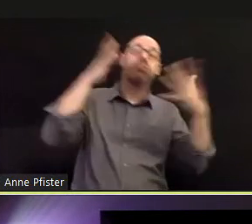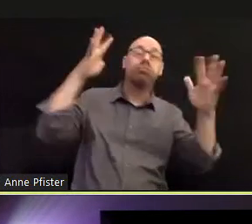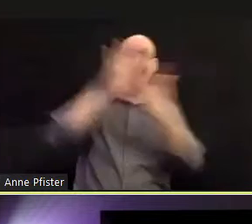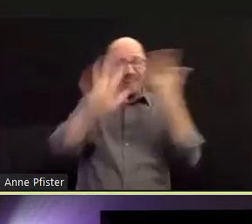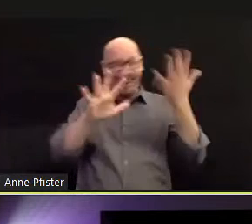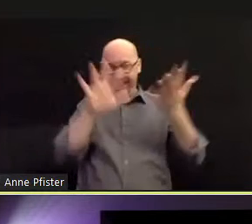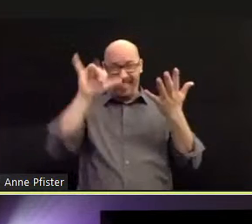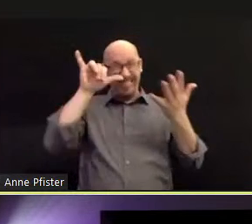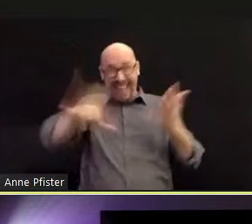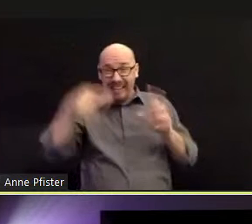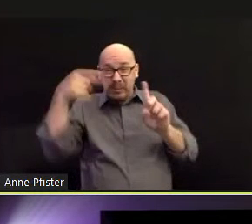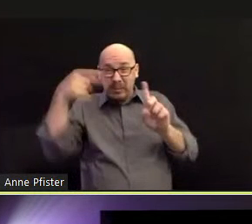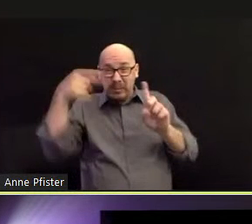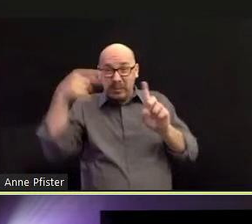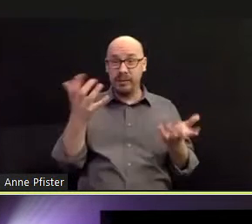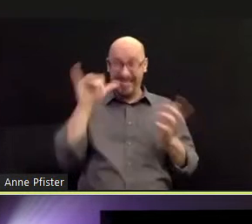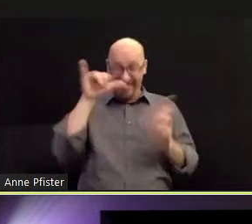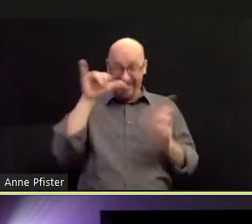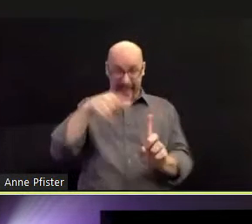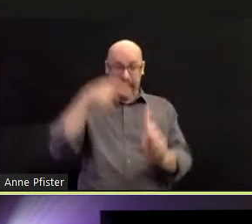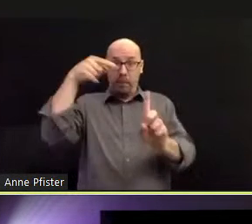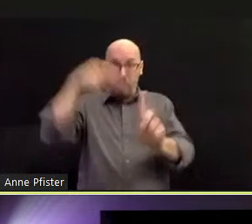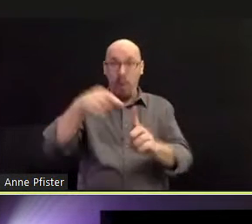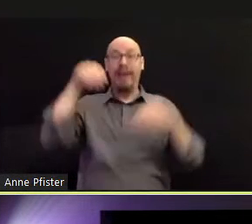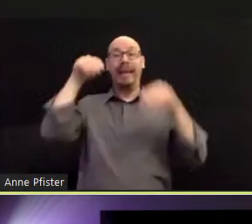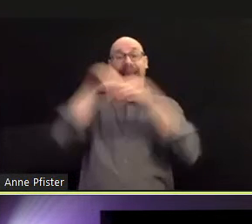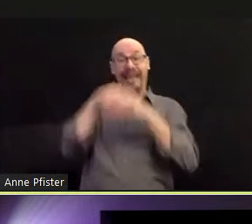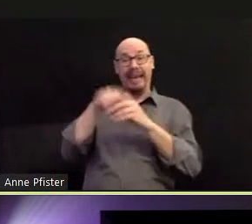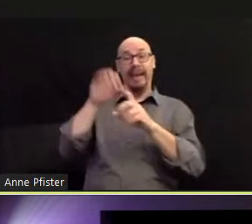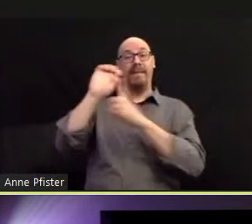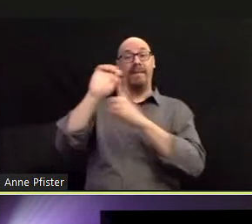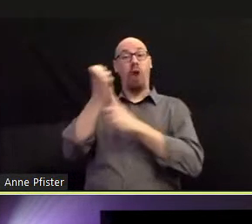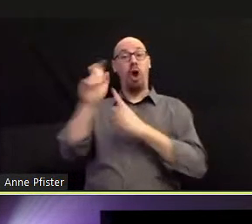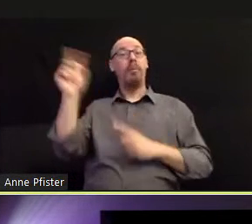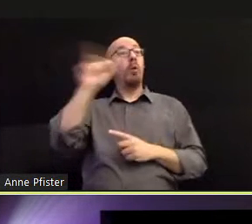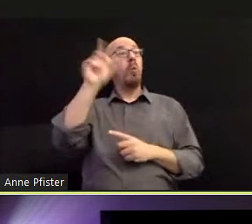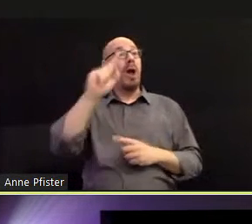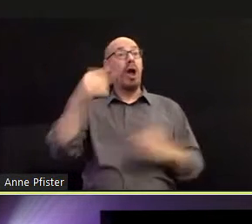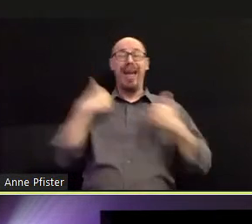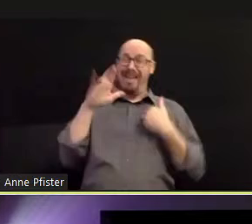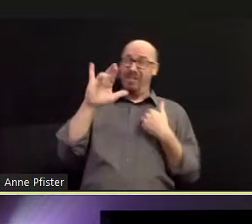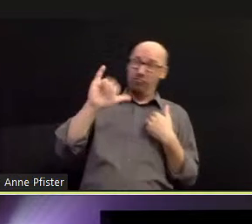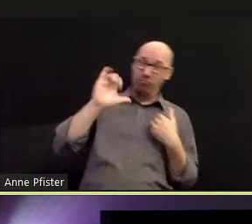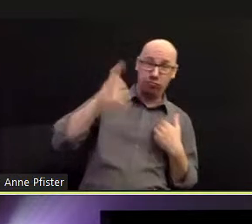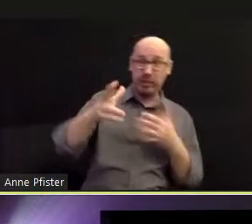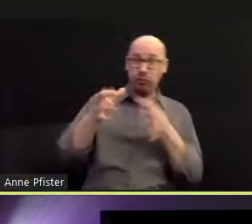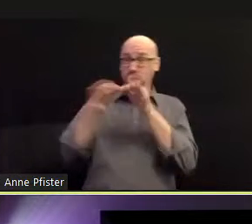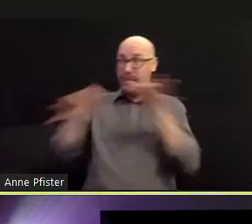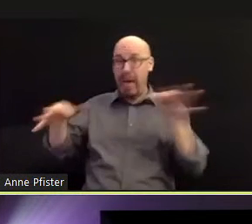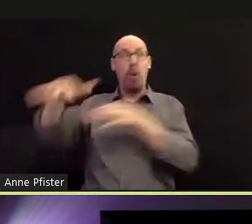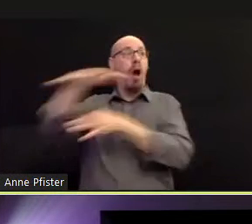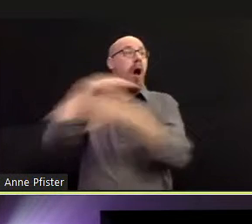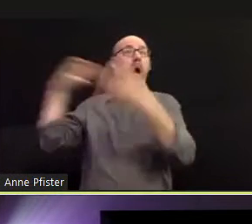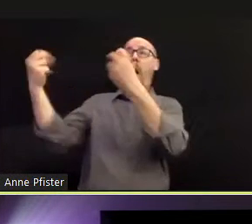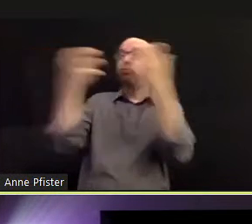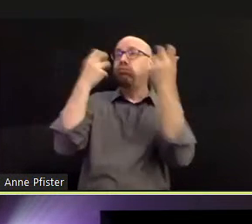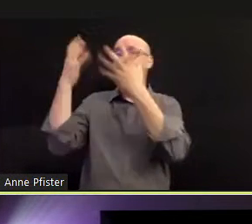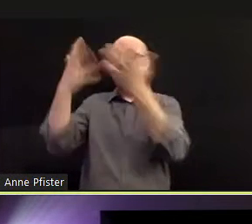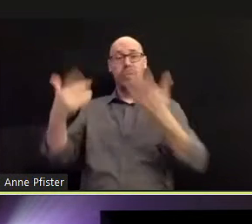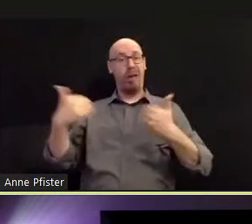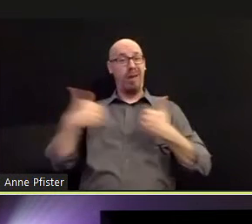the point. In a language socialization environment that's rich with language, young people can be young